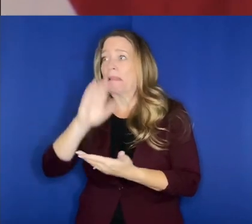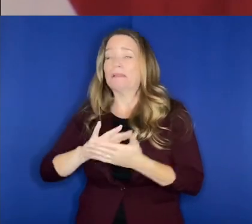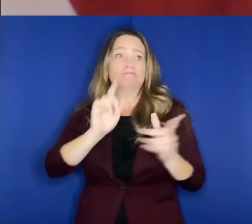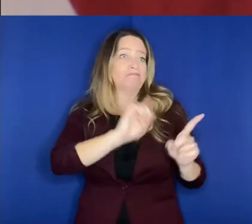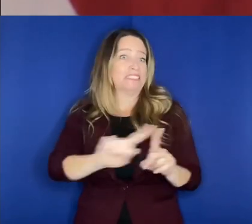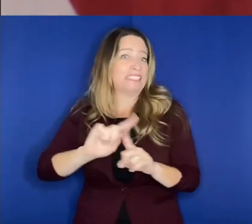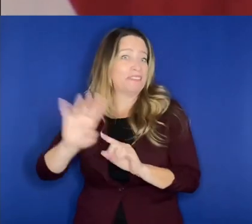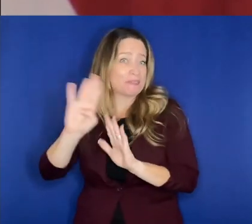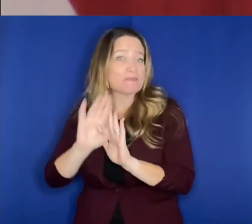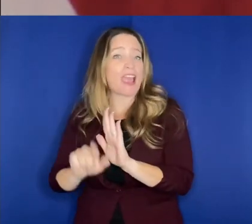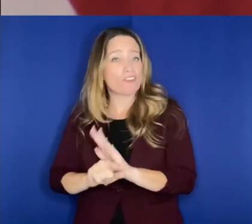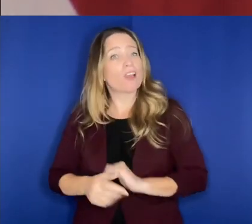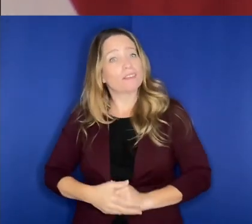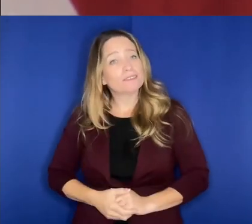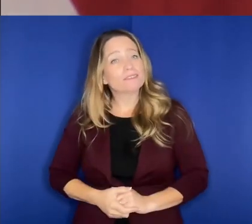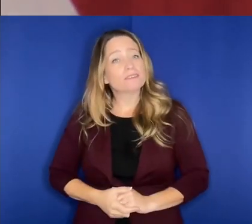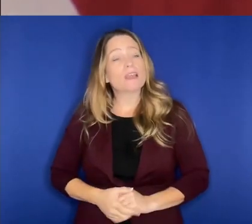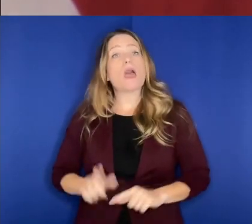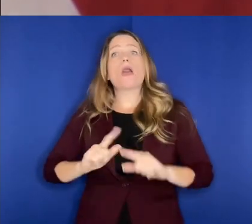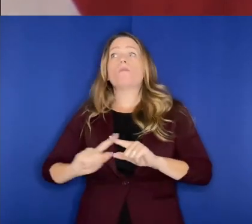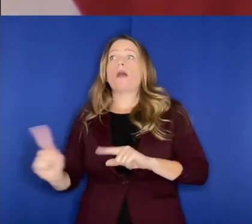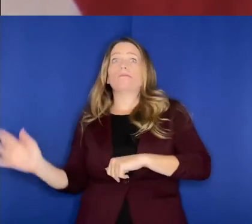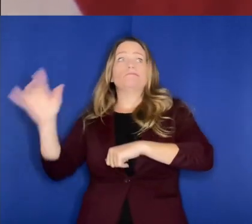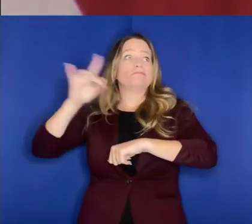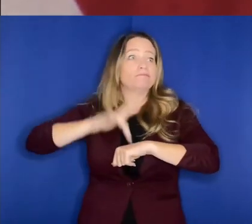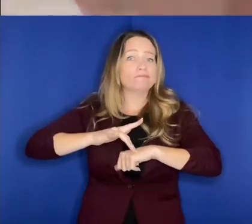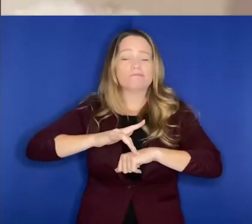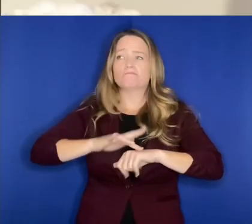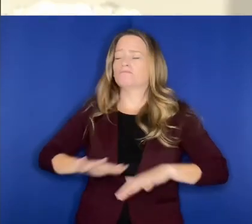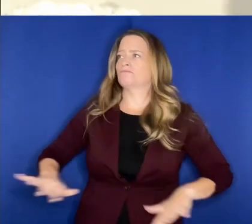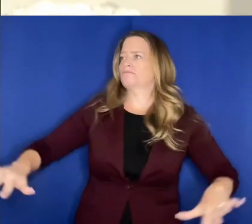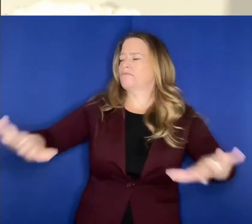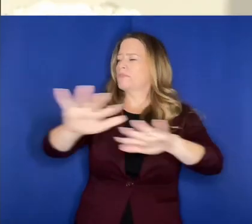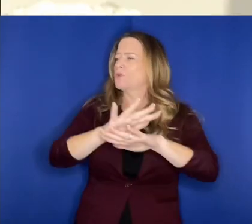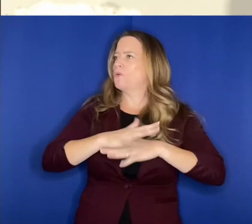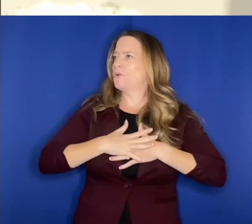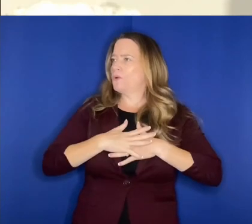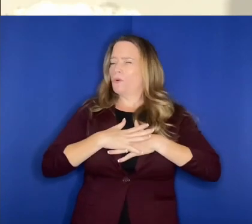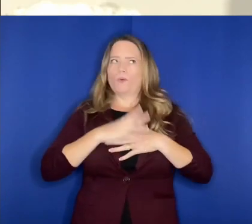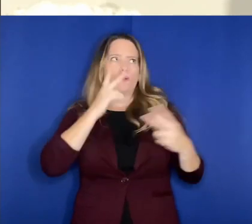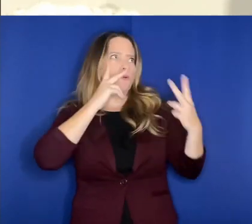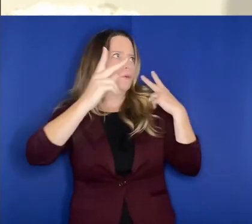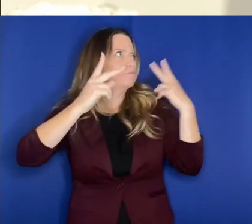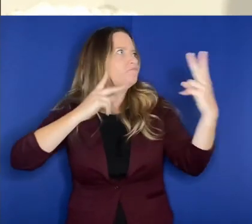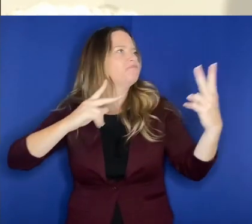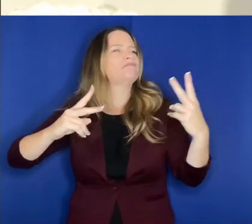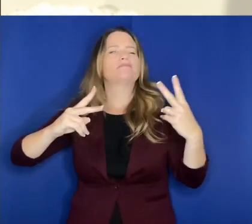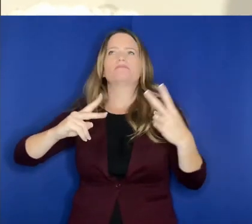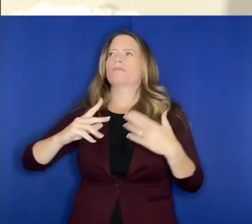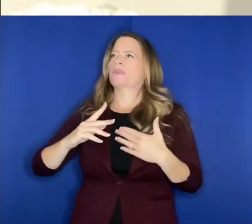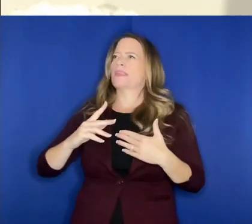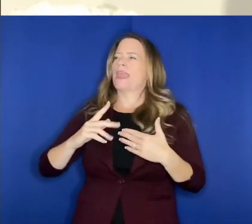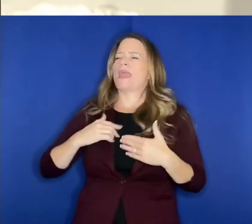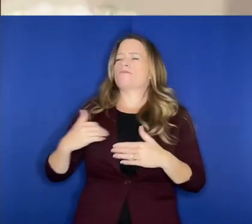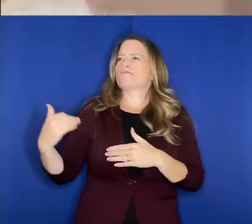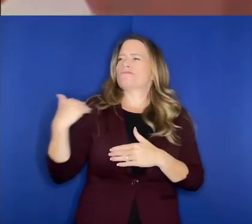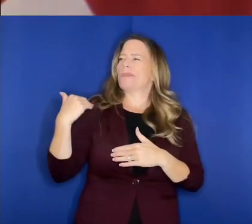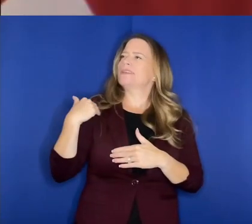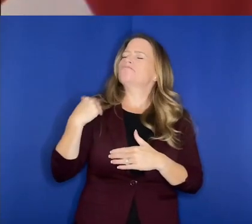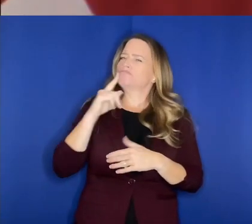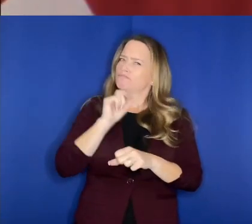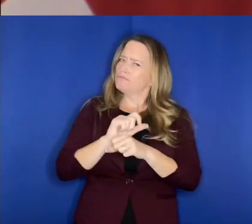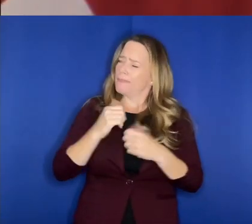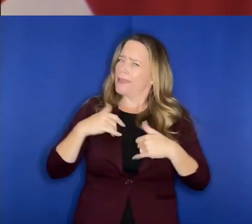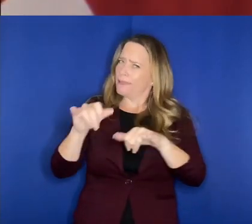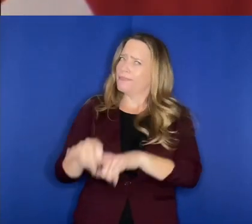range of cultures, of beliefs, and backgrounds, but when we experience the sights, the sounds, and the harmony of